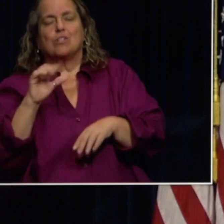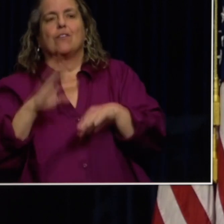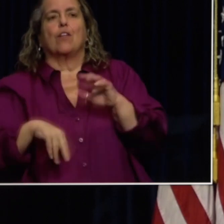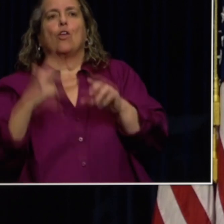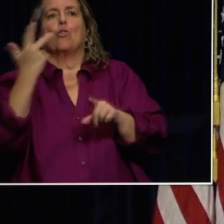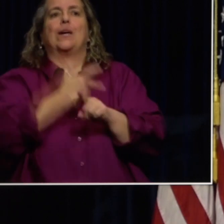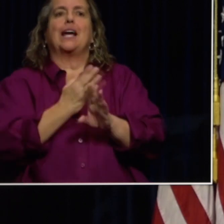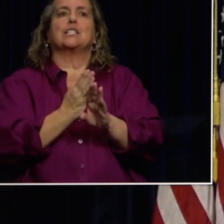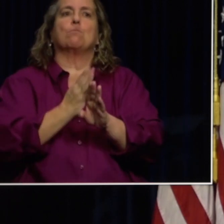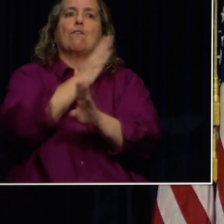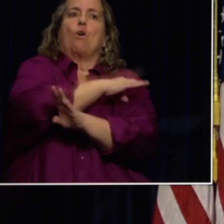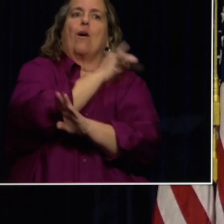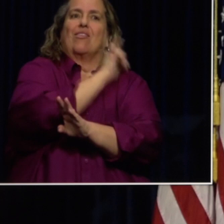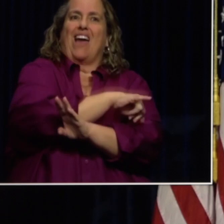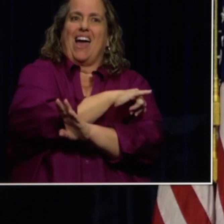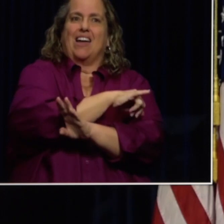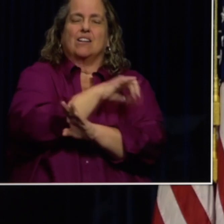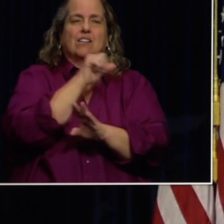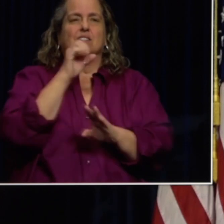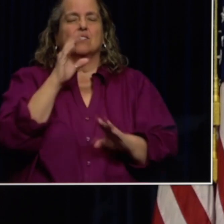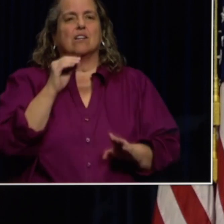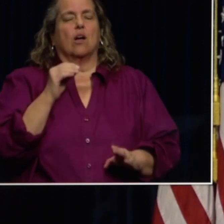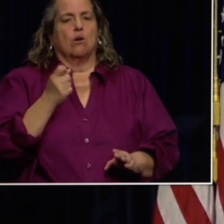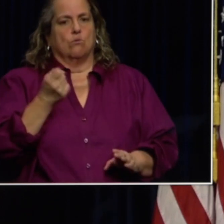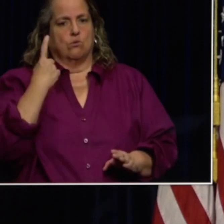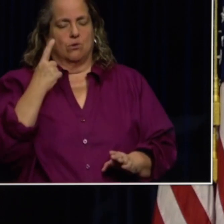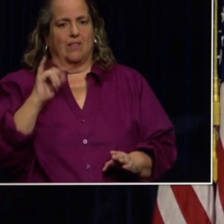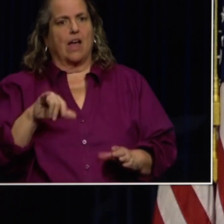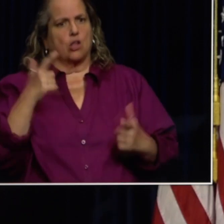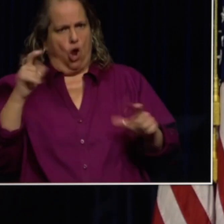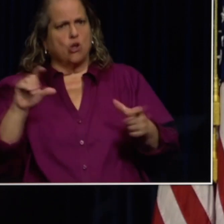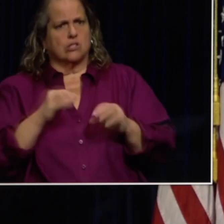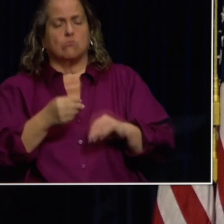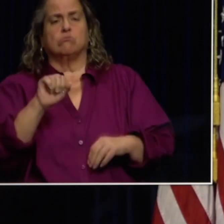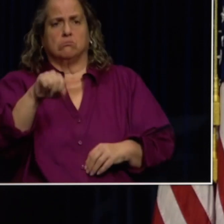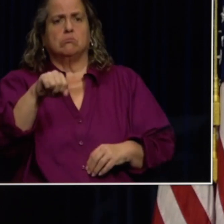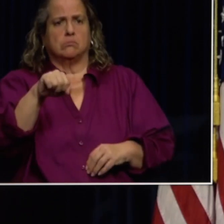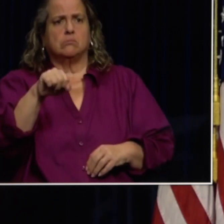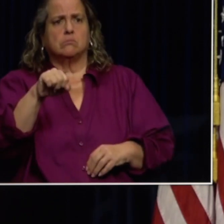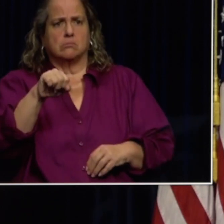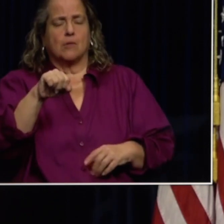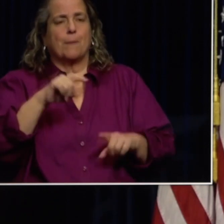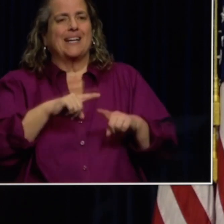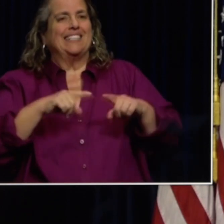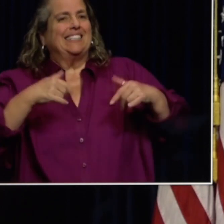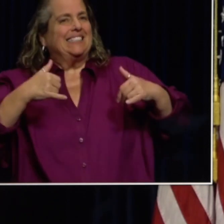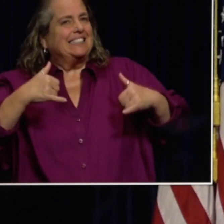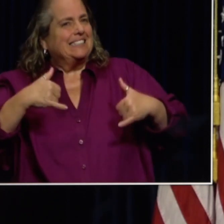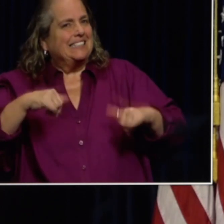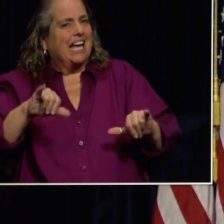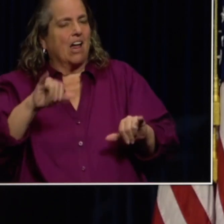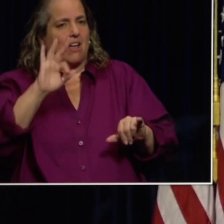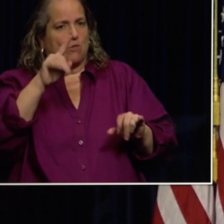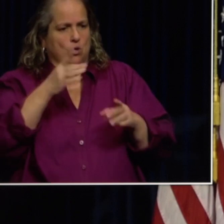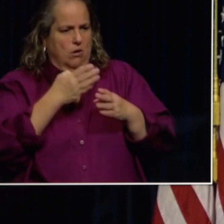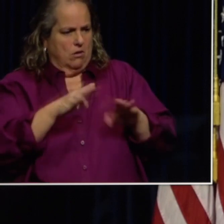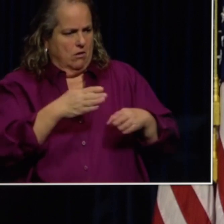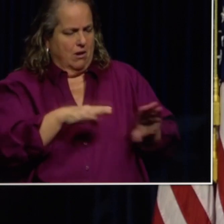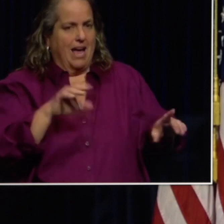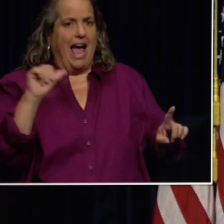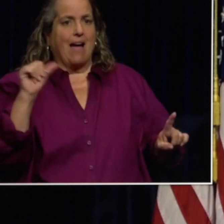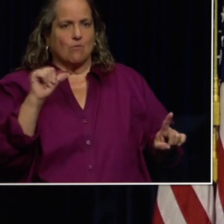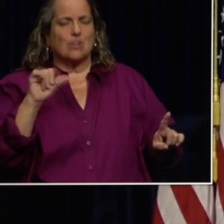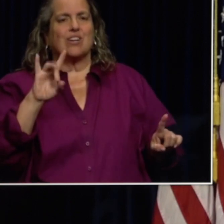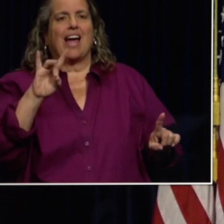it. So while this is a large number, and it is, we still don't